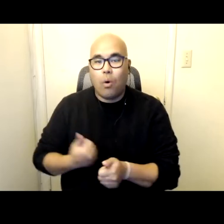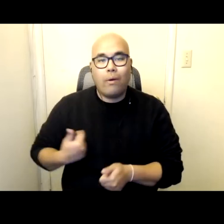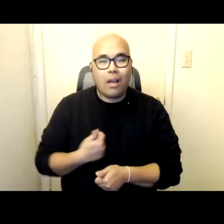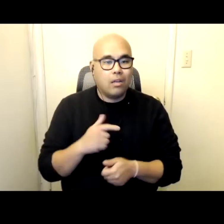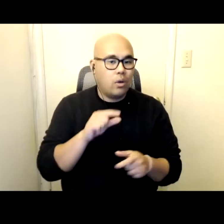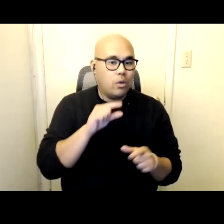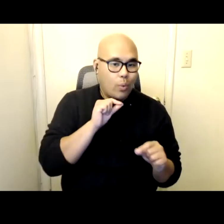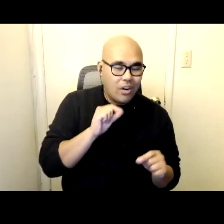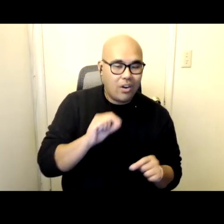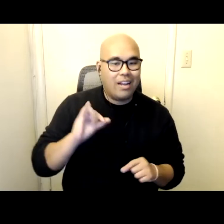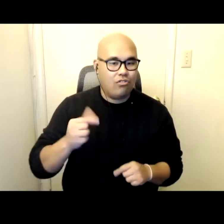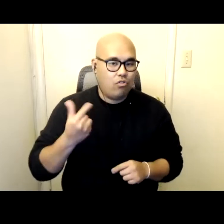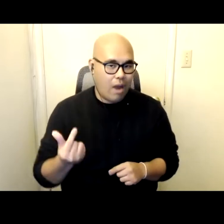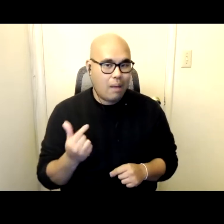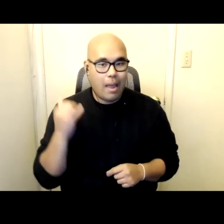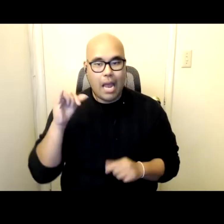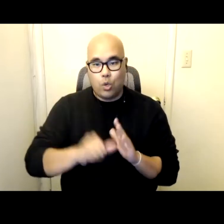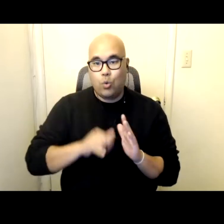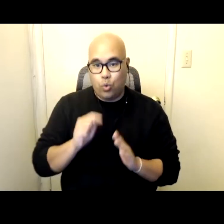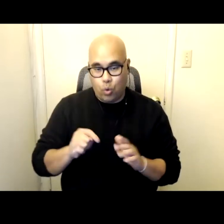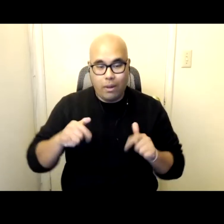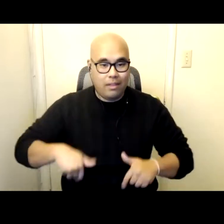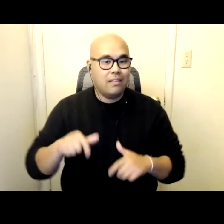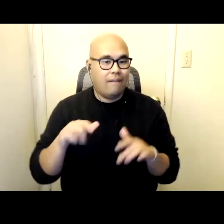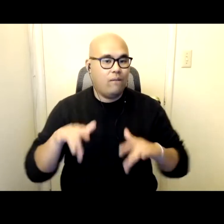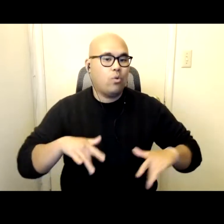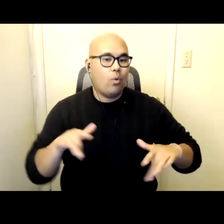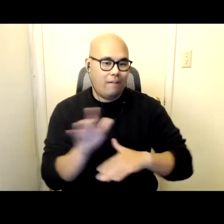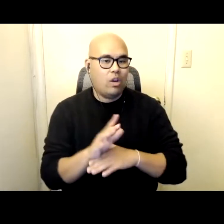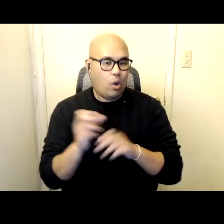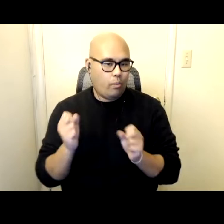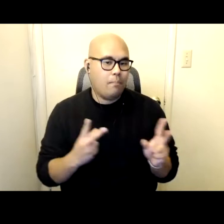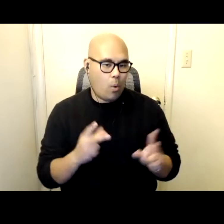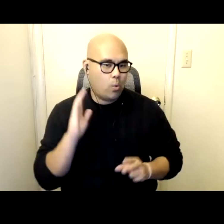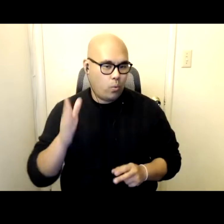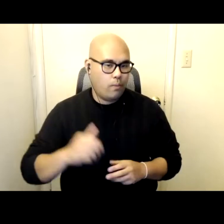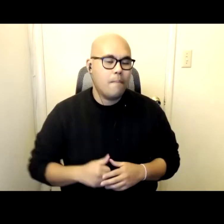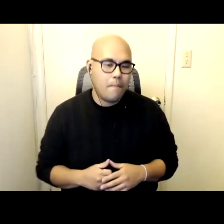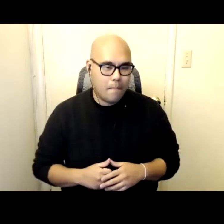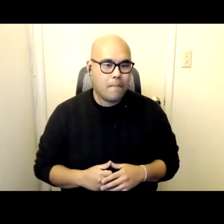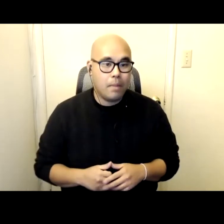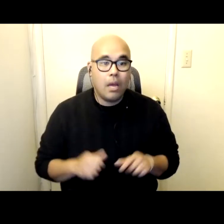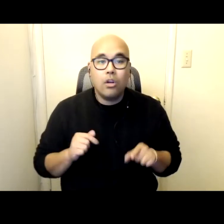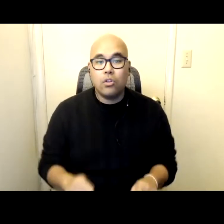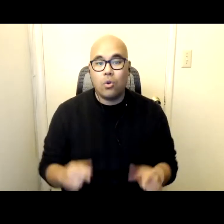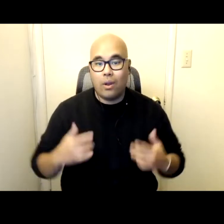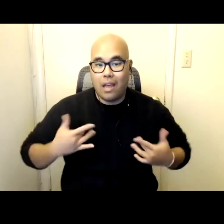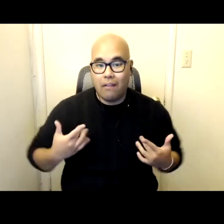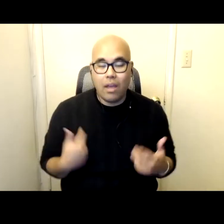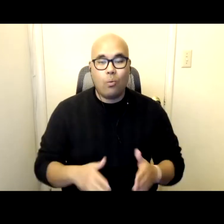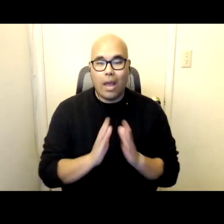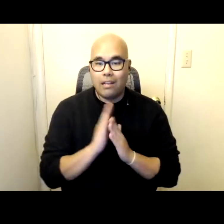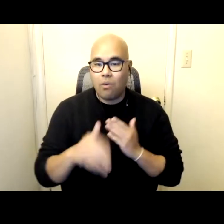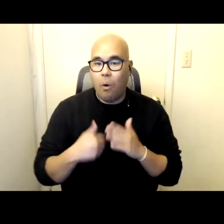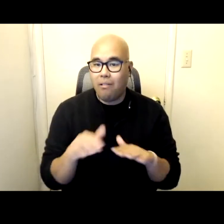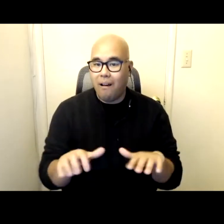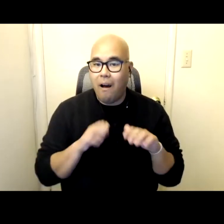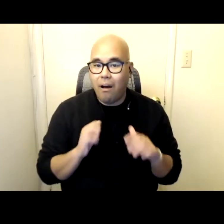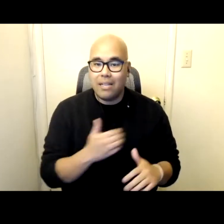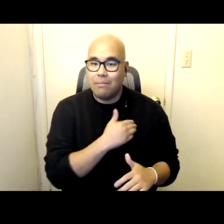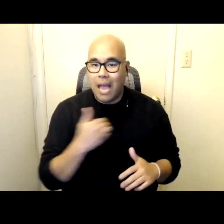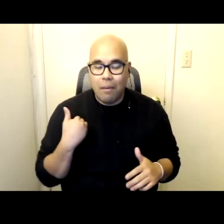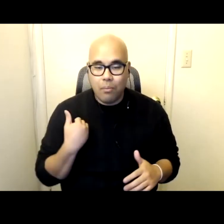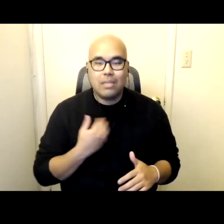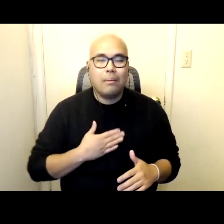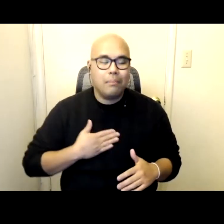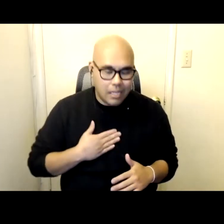Twitter, Instagram, and YouTube, where the recording of this event will be posted. During the event, we ask that all audience members